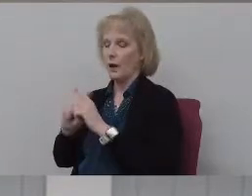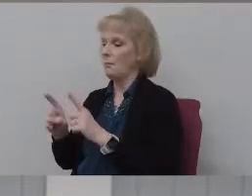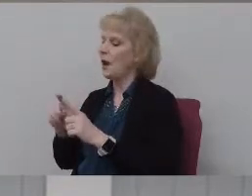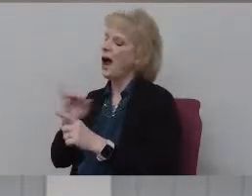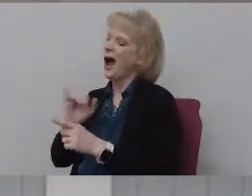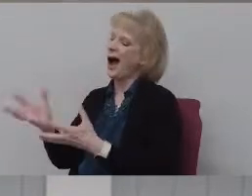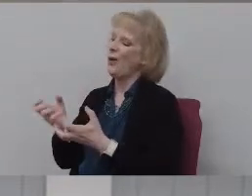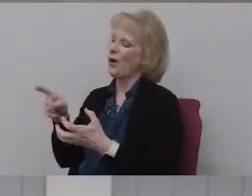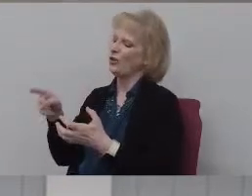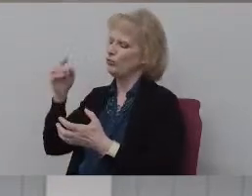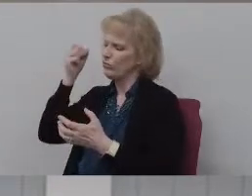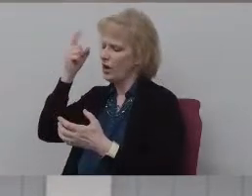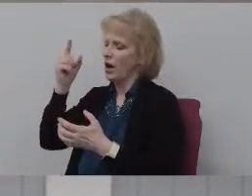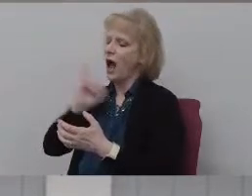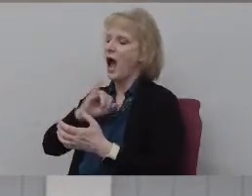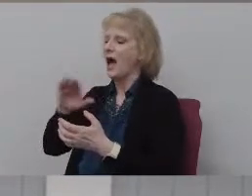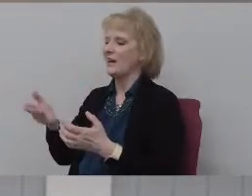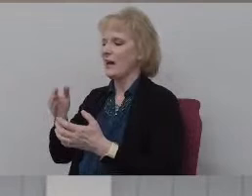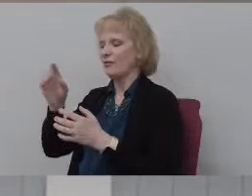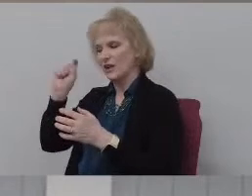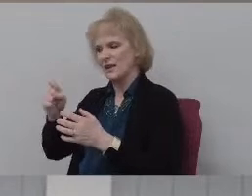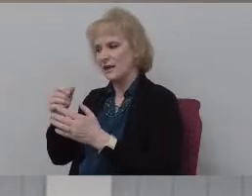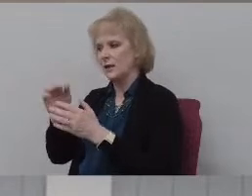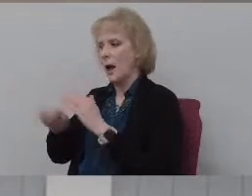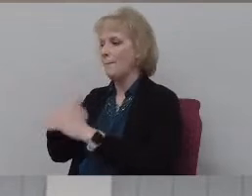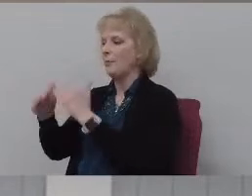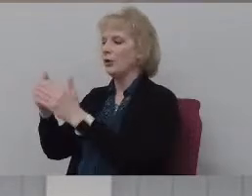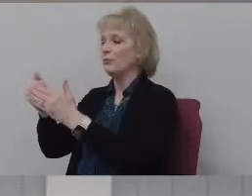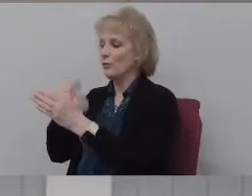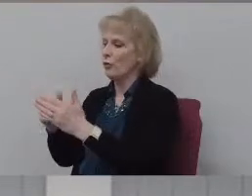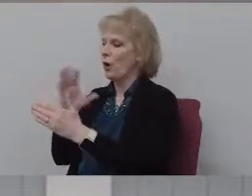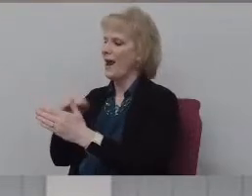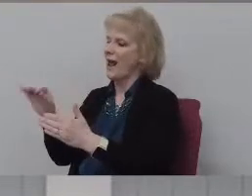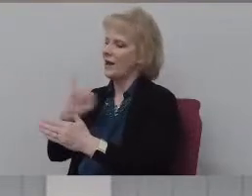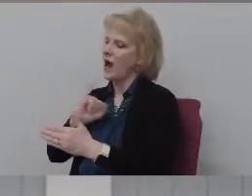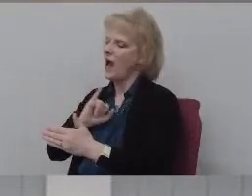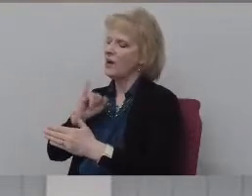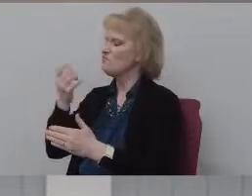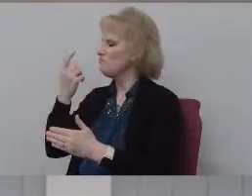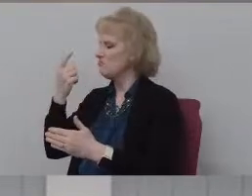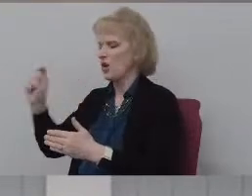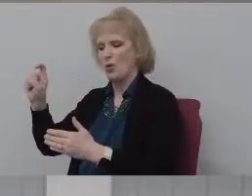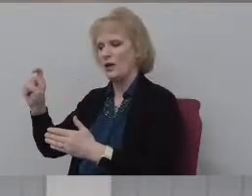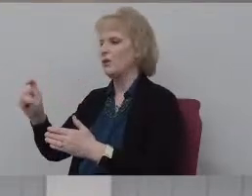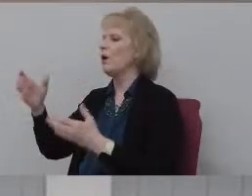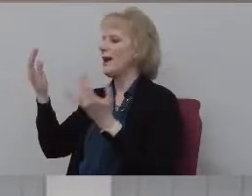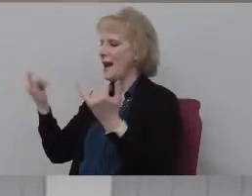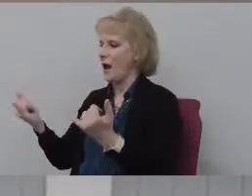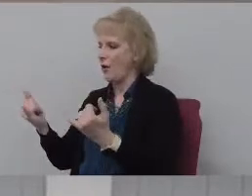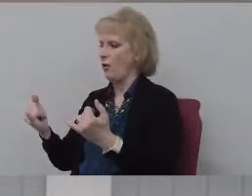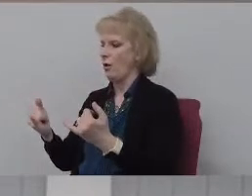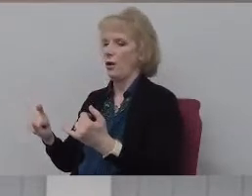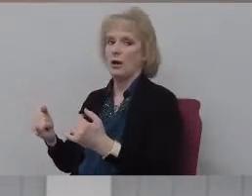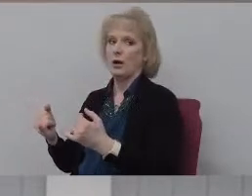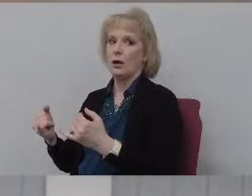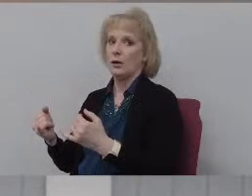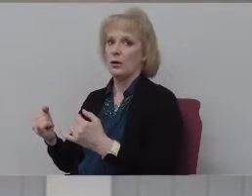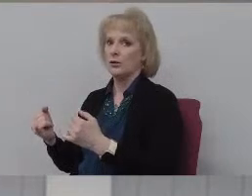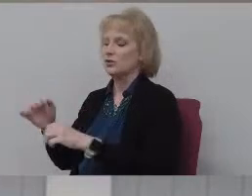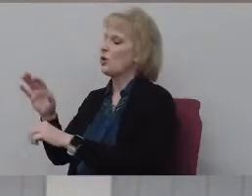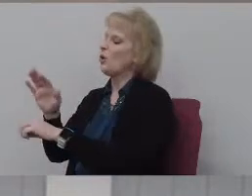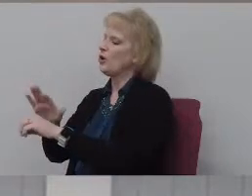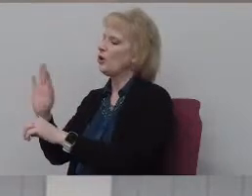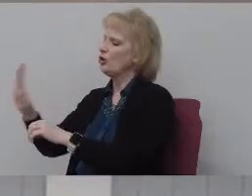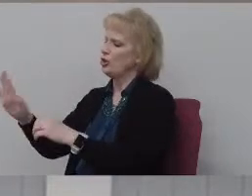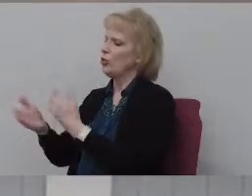you to understand, I've never needed a building before, and I don't need one now, and you don't need, so you take your hands